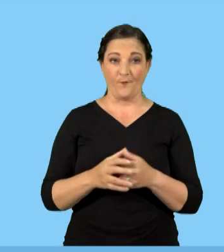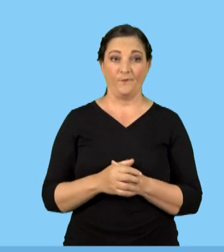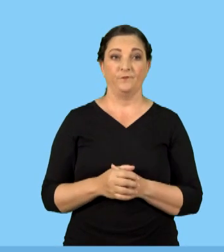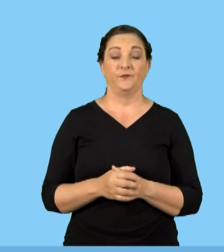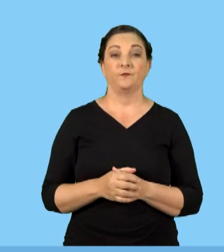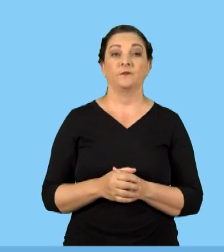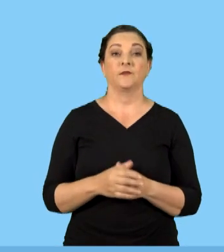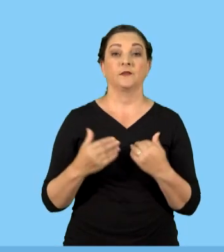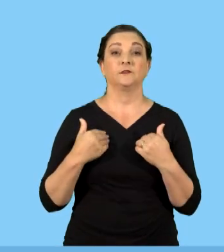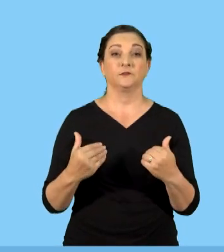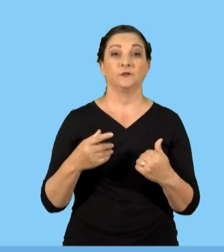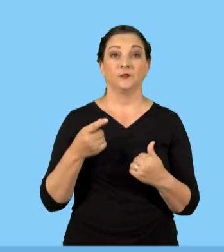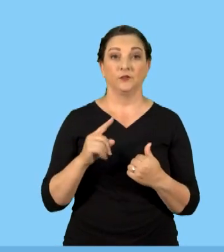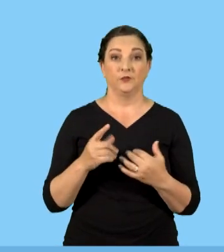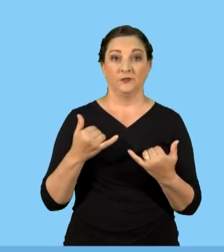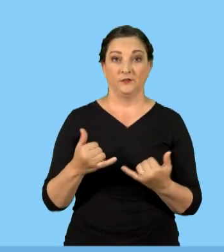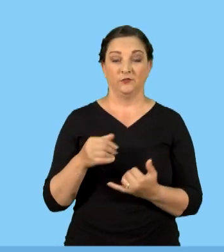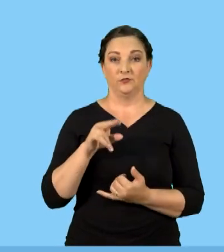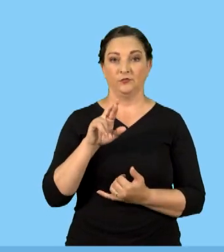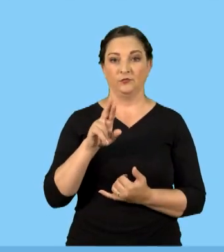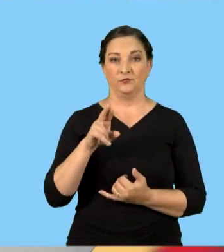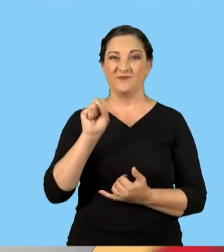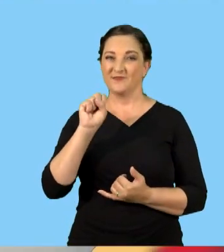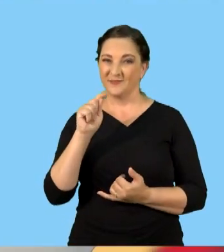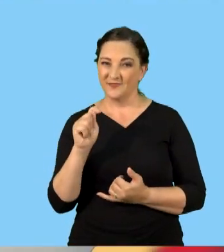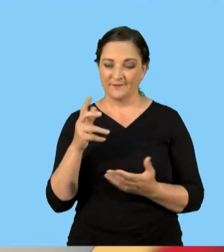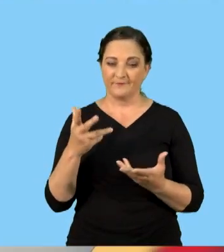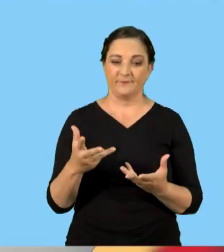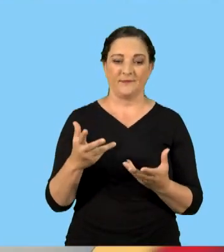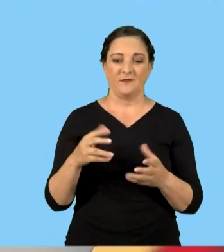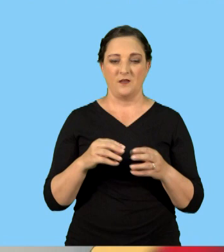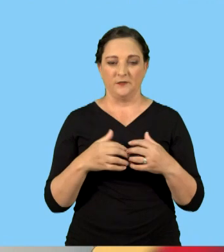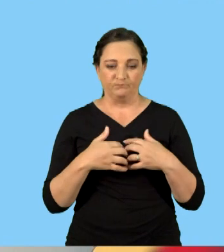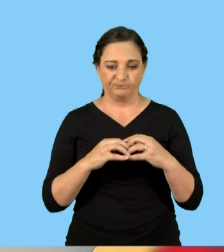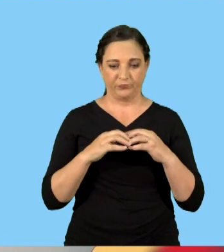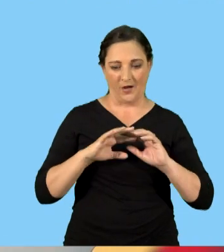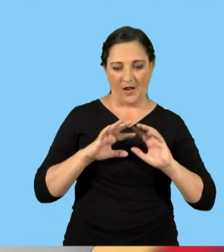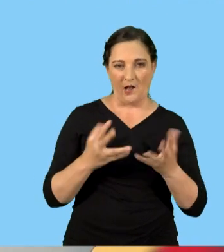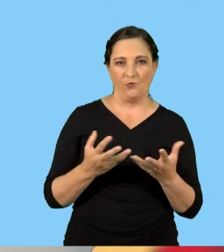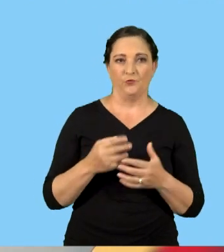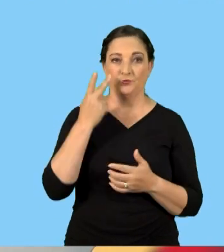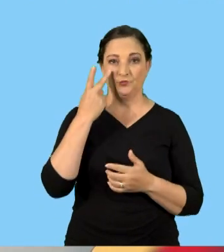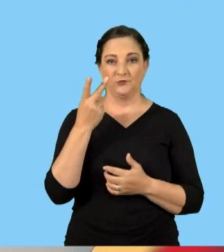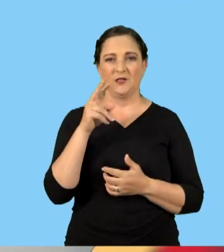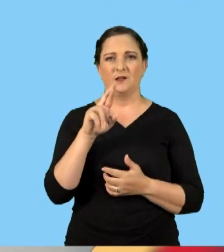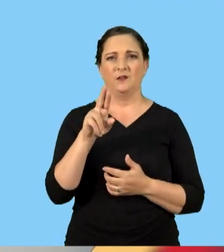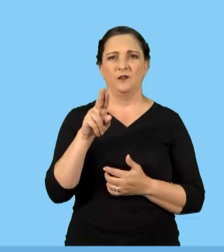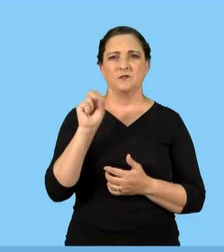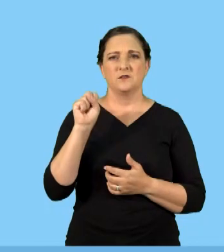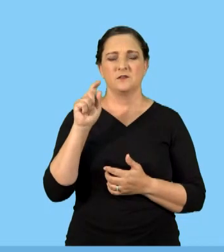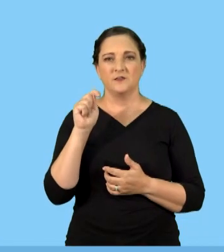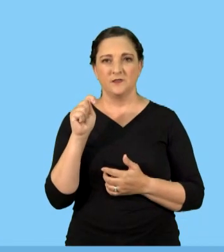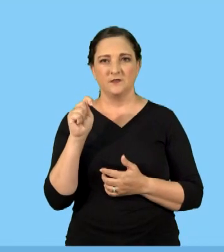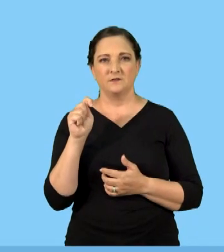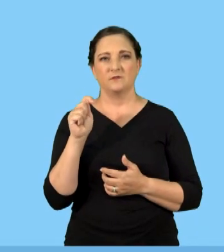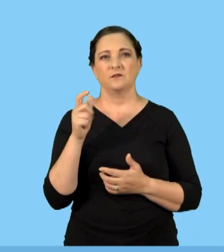at the rust formation and the prevention. So we're going to start with the formation of rust. How does it form, and also what is rust? So